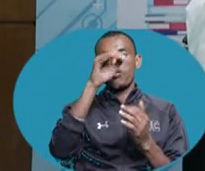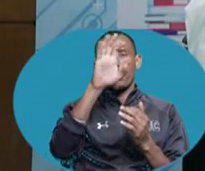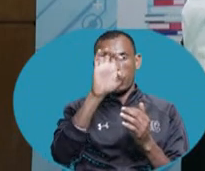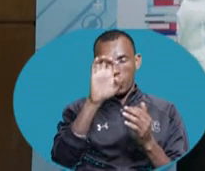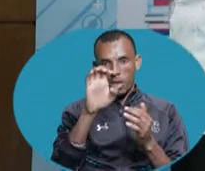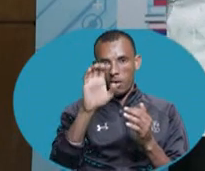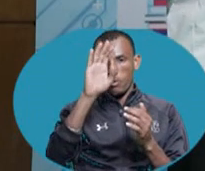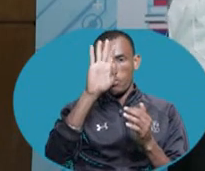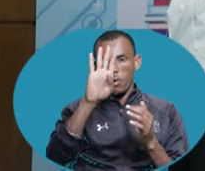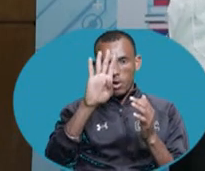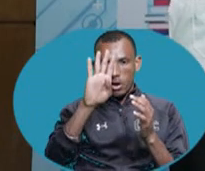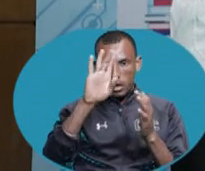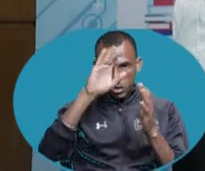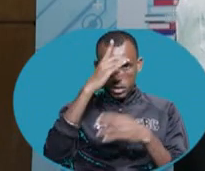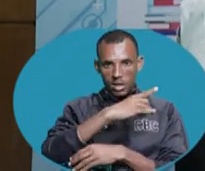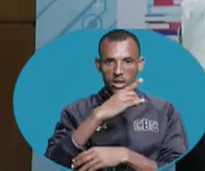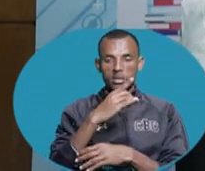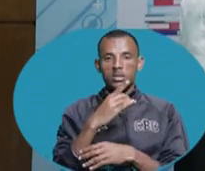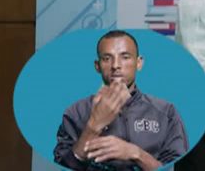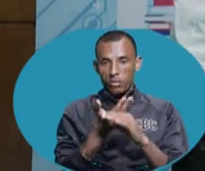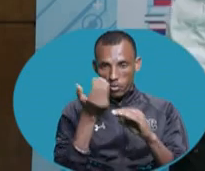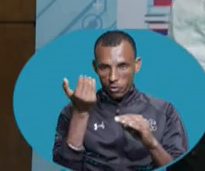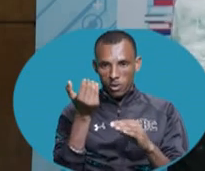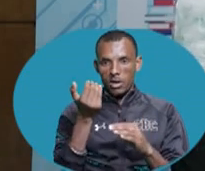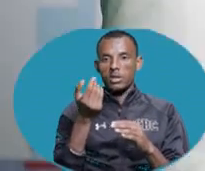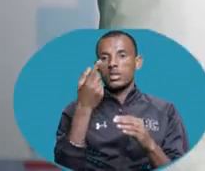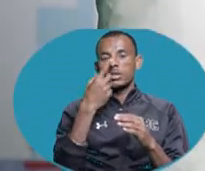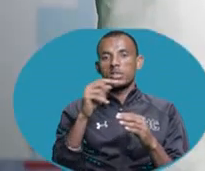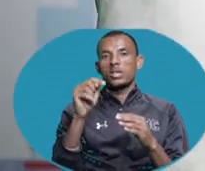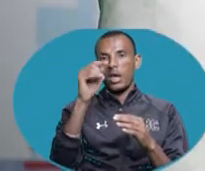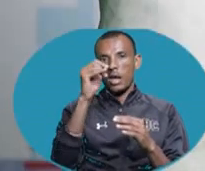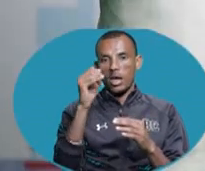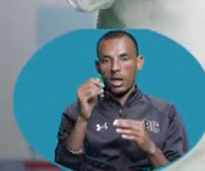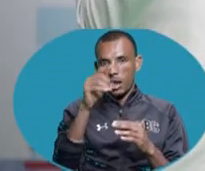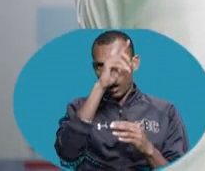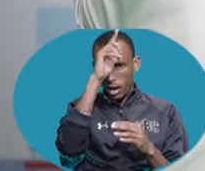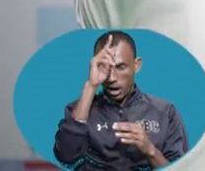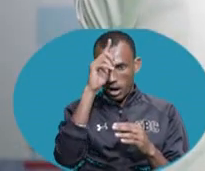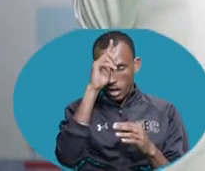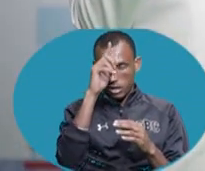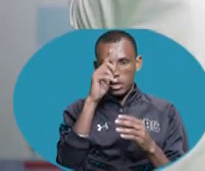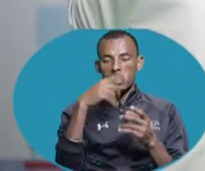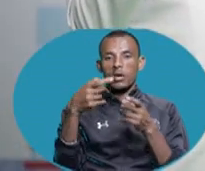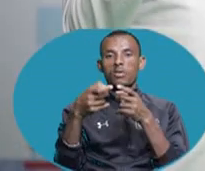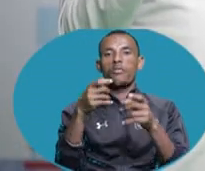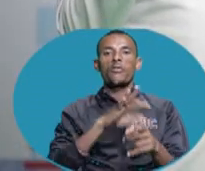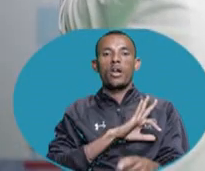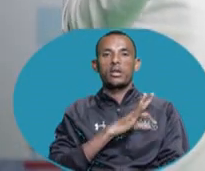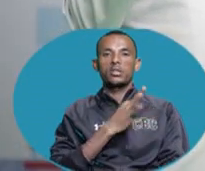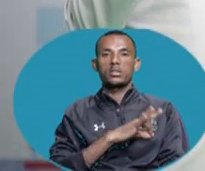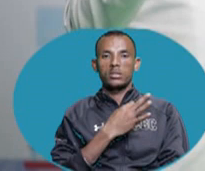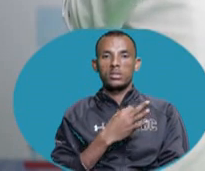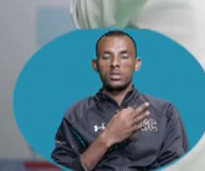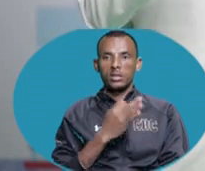mind you, 4 days before the Nazi party conquered or captured France, Italy